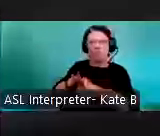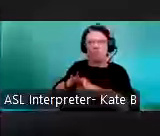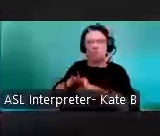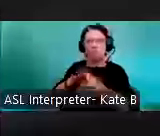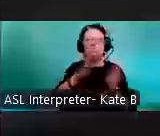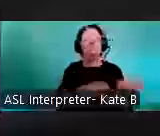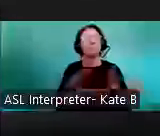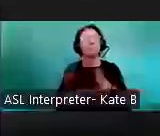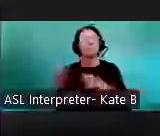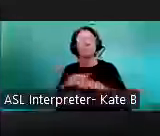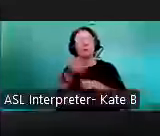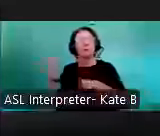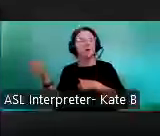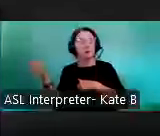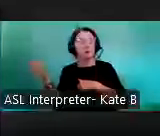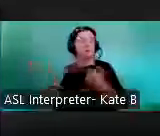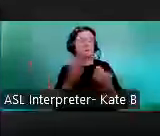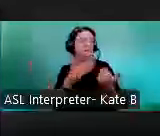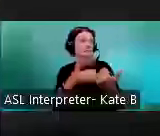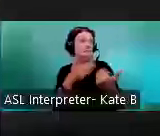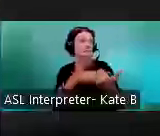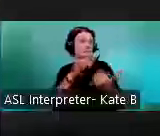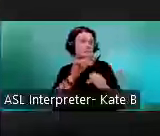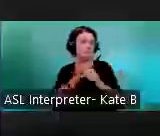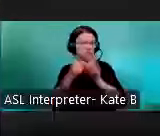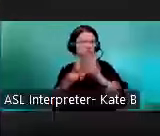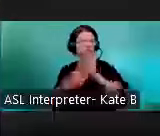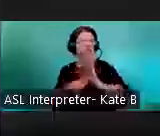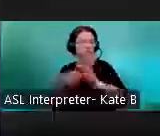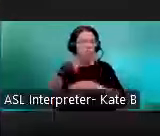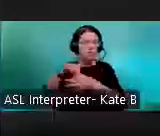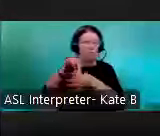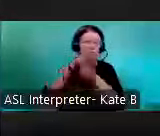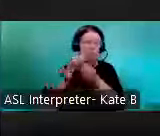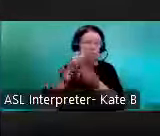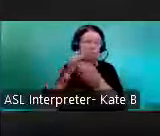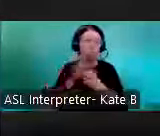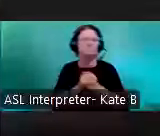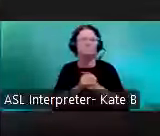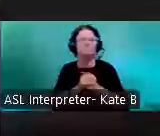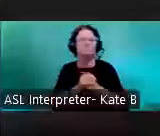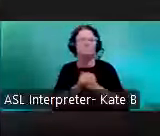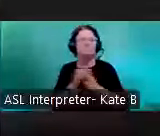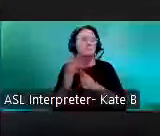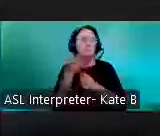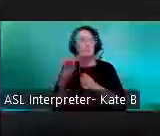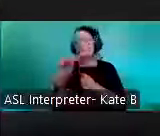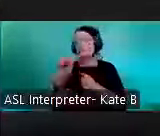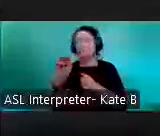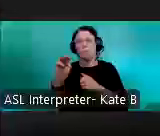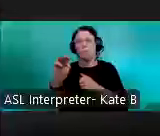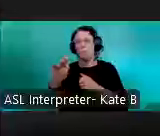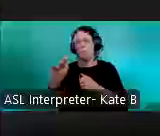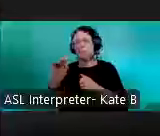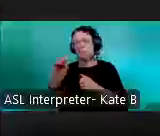another low lift way to share information about voting and to get involved is to share messages on social